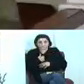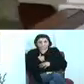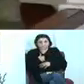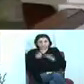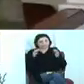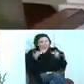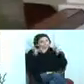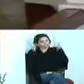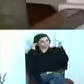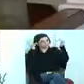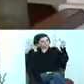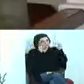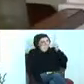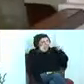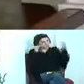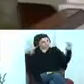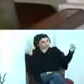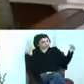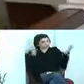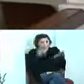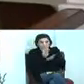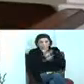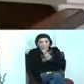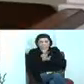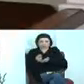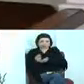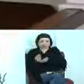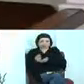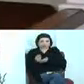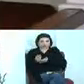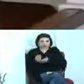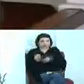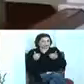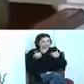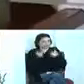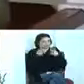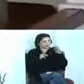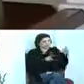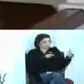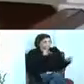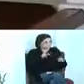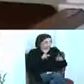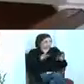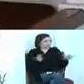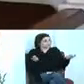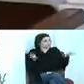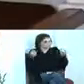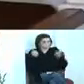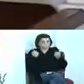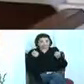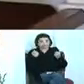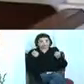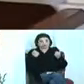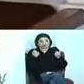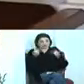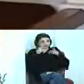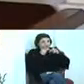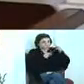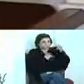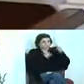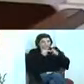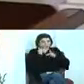the next level of wholeness. We have people who have come to our